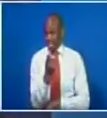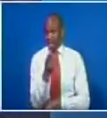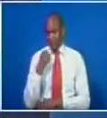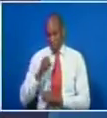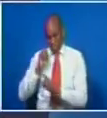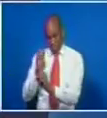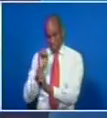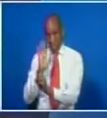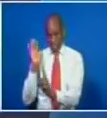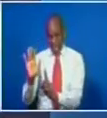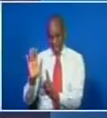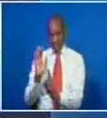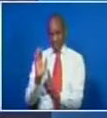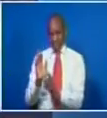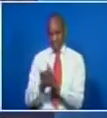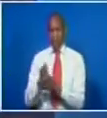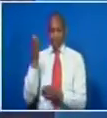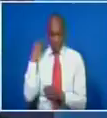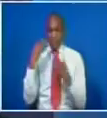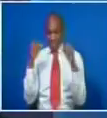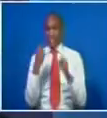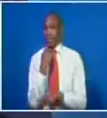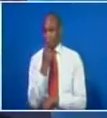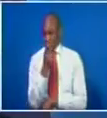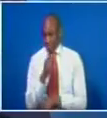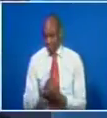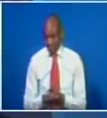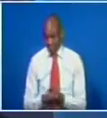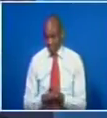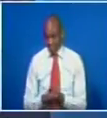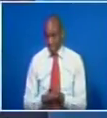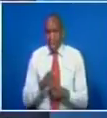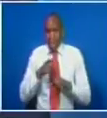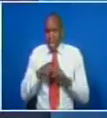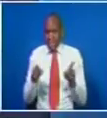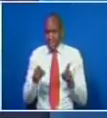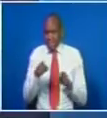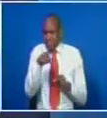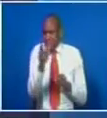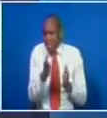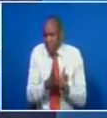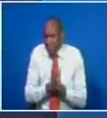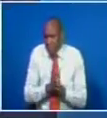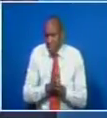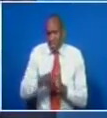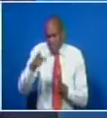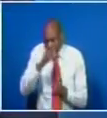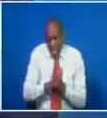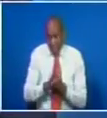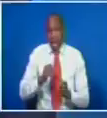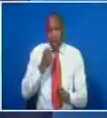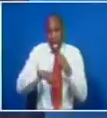mentor, former president Daniel Arap Moi. But he then remained now an actor on his